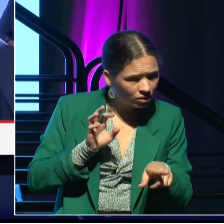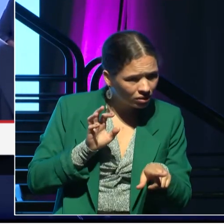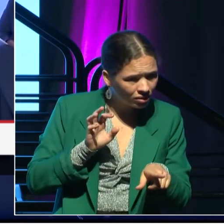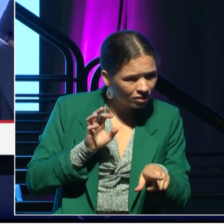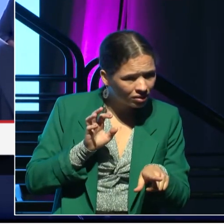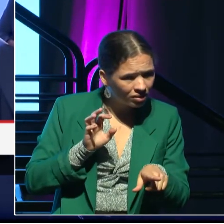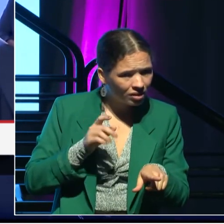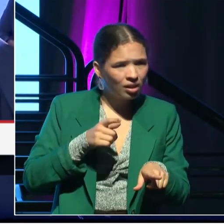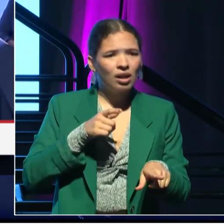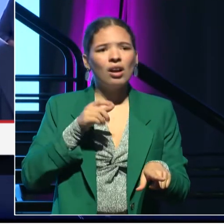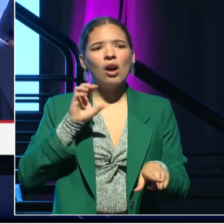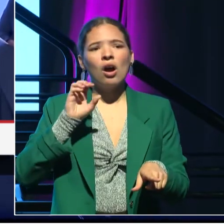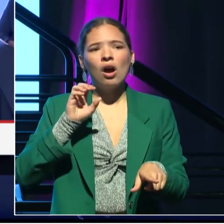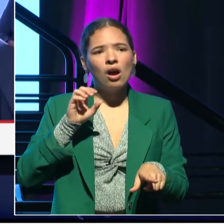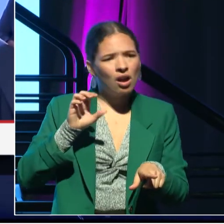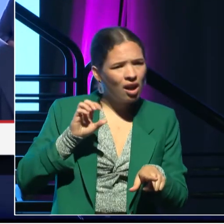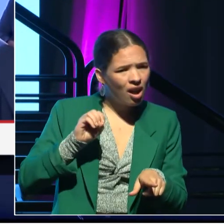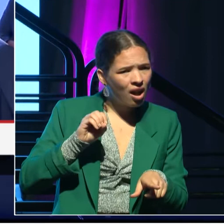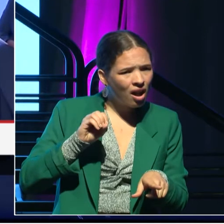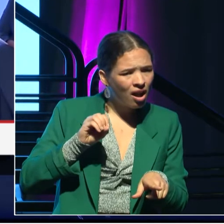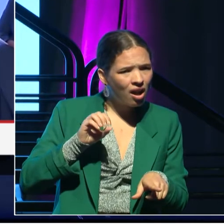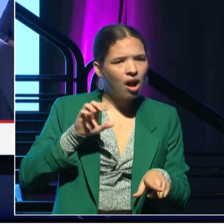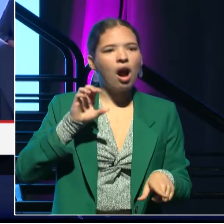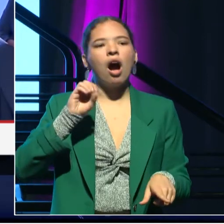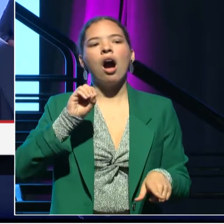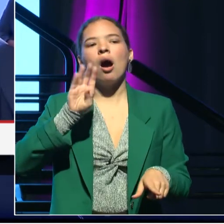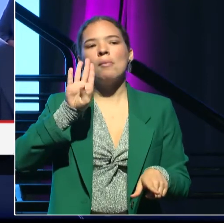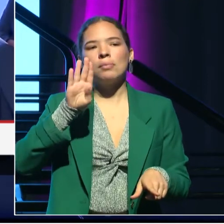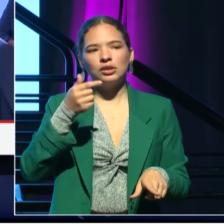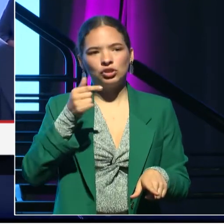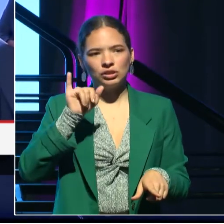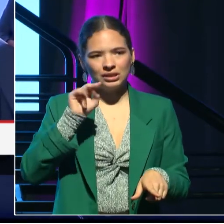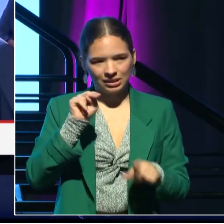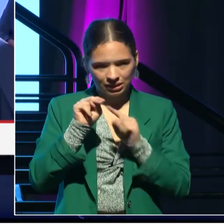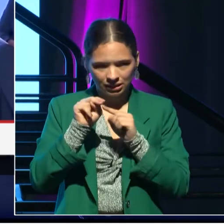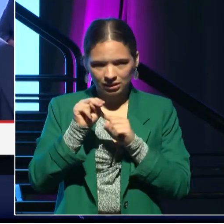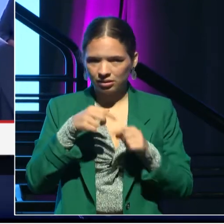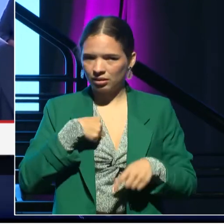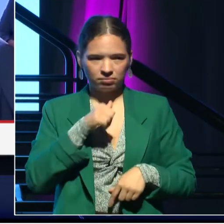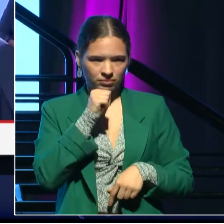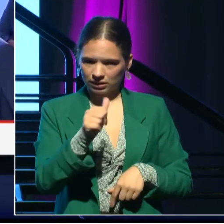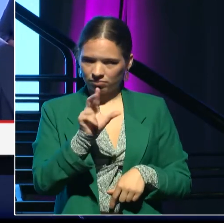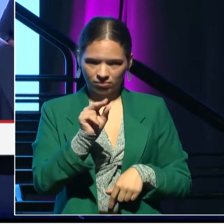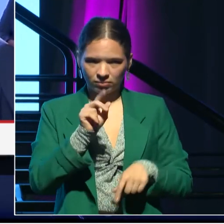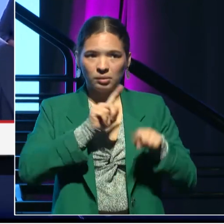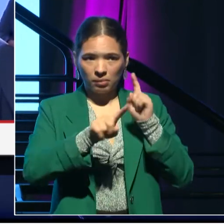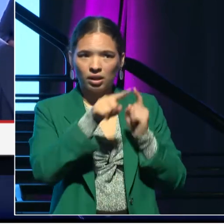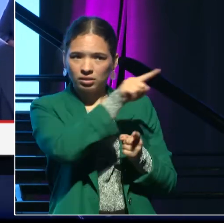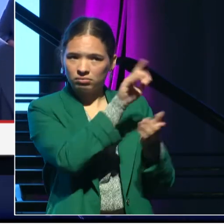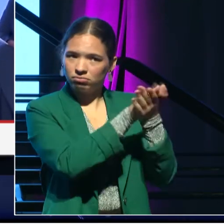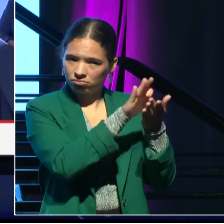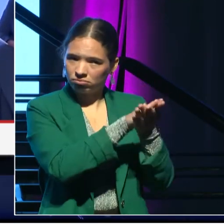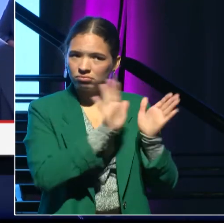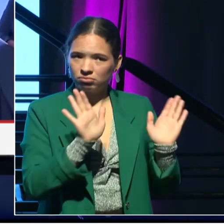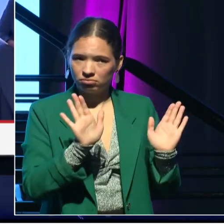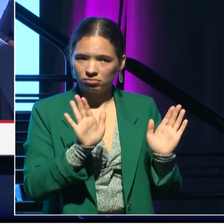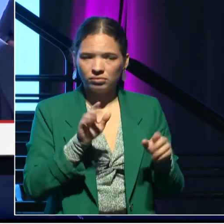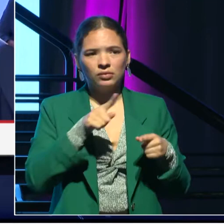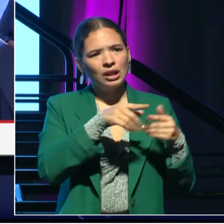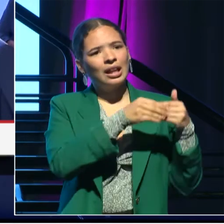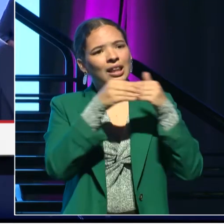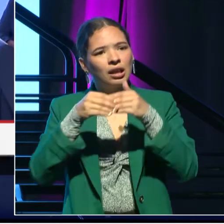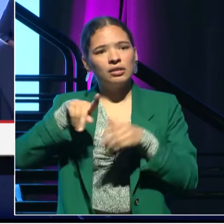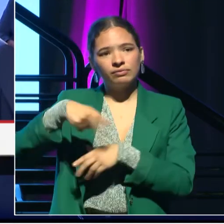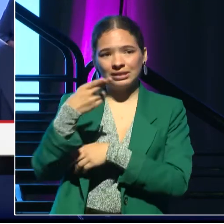and MFMs. They're great colleagues, but I am in the public health space through and through. You know, one of the things that led me to actually get a PhD